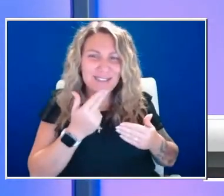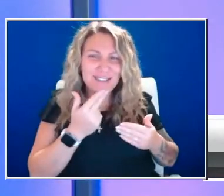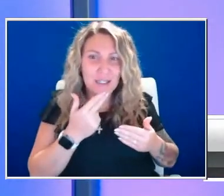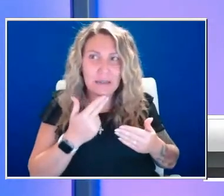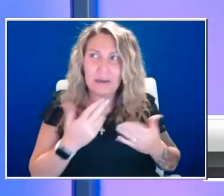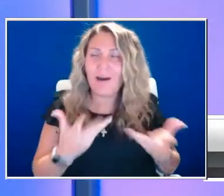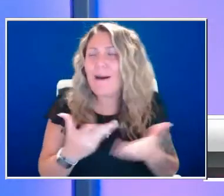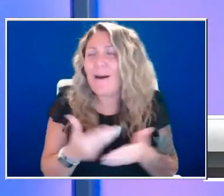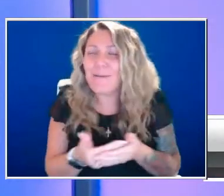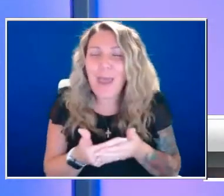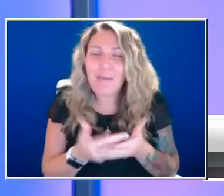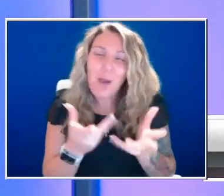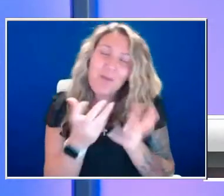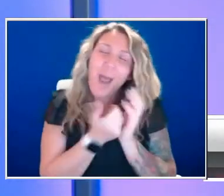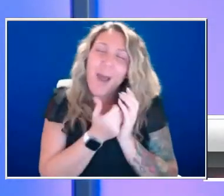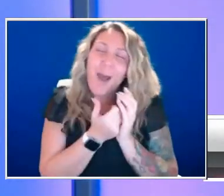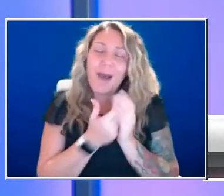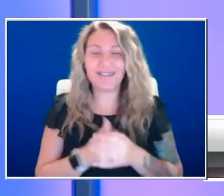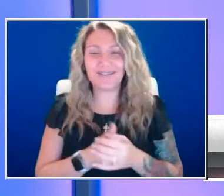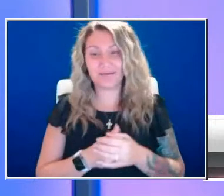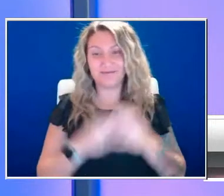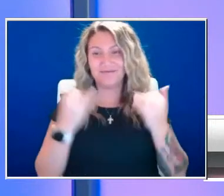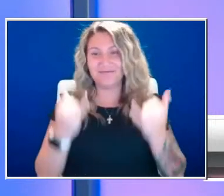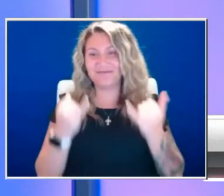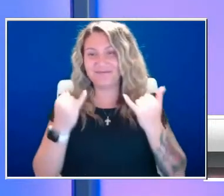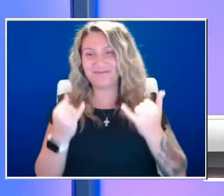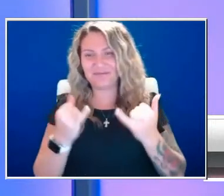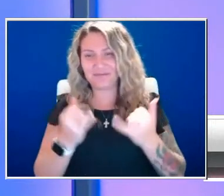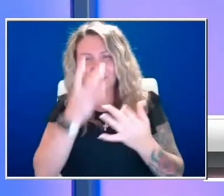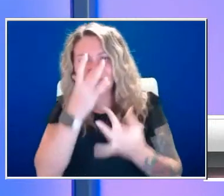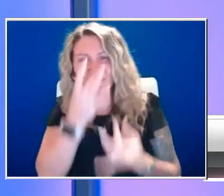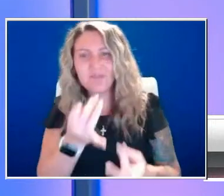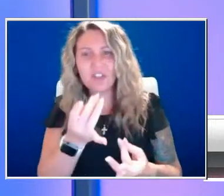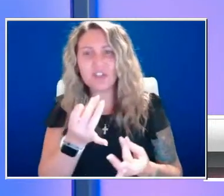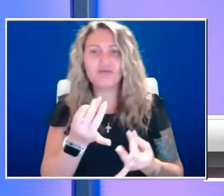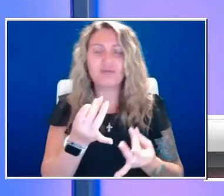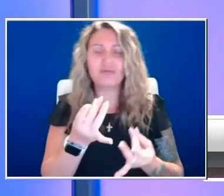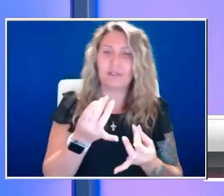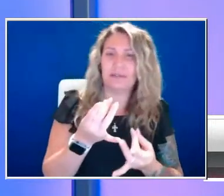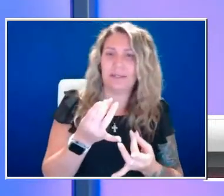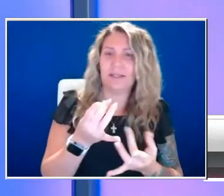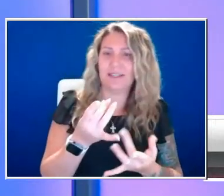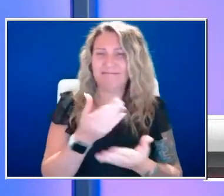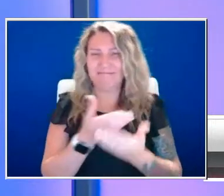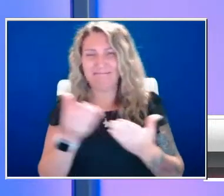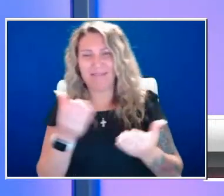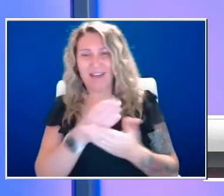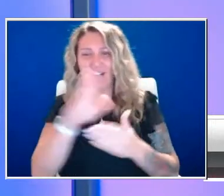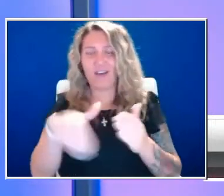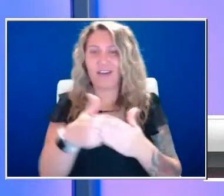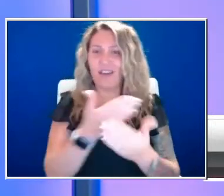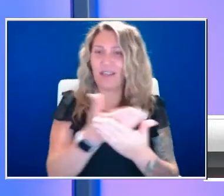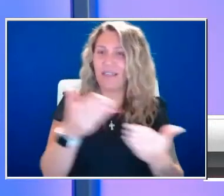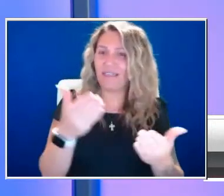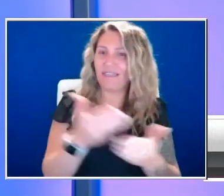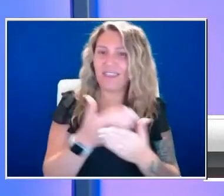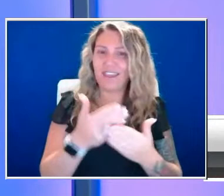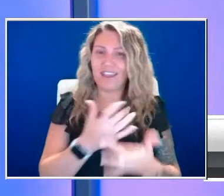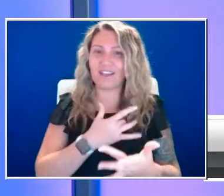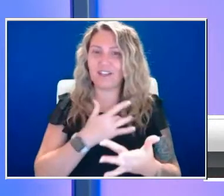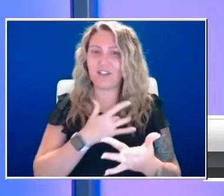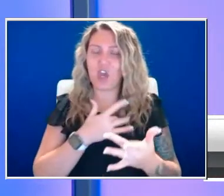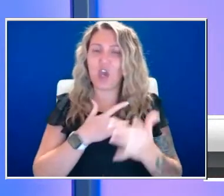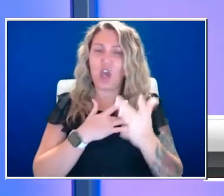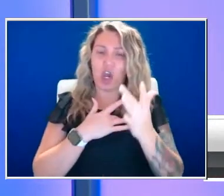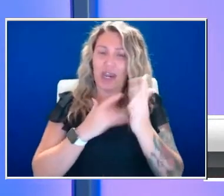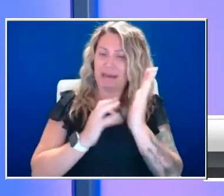snuggle it. Today, we have a really interesting episode of All Things Heart. We're talking about a type of cancer called multiple myeloma.